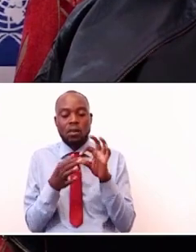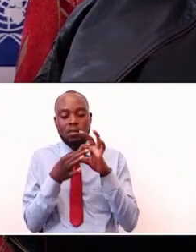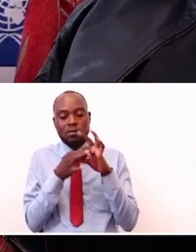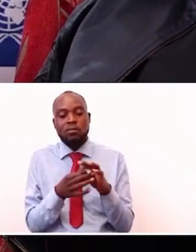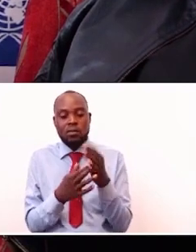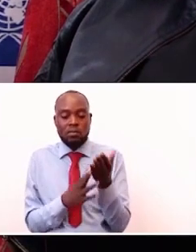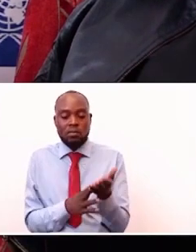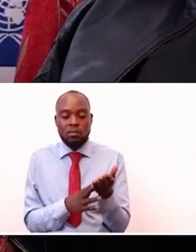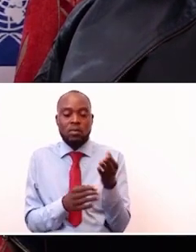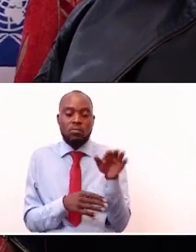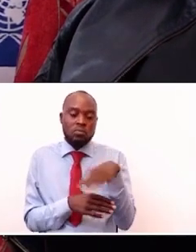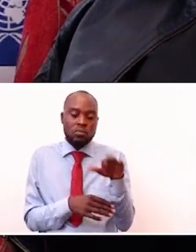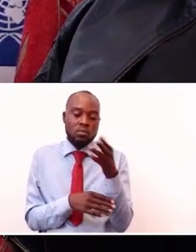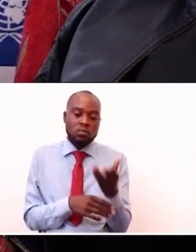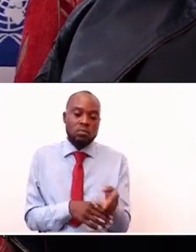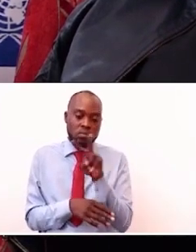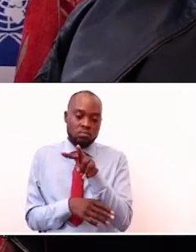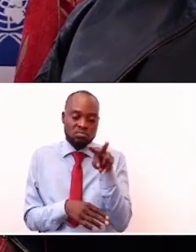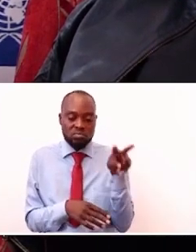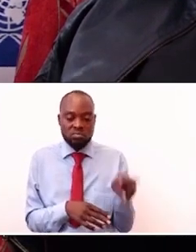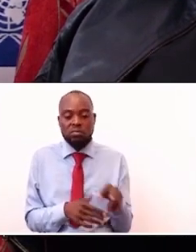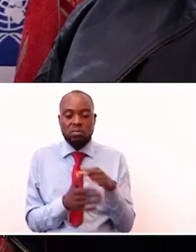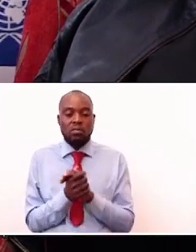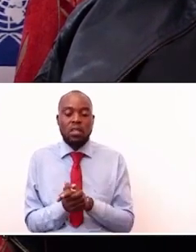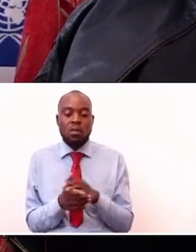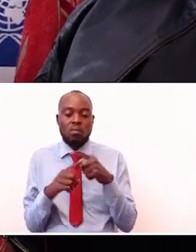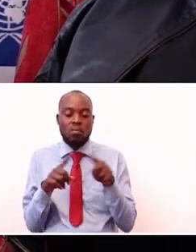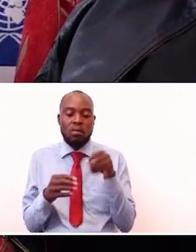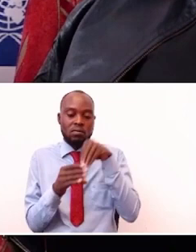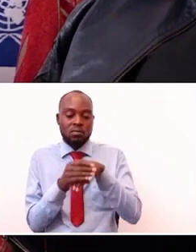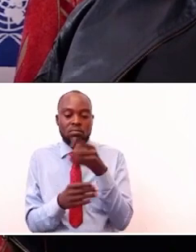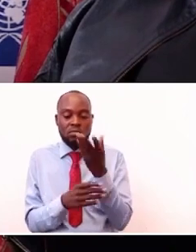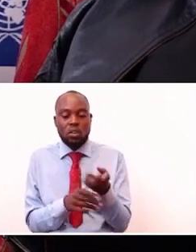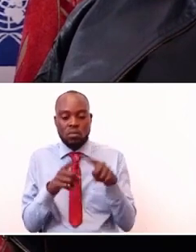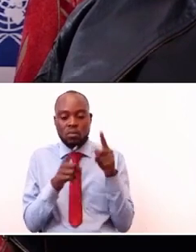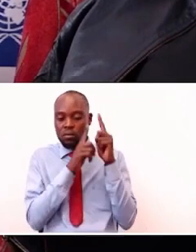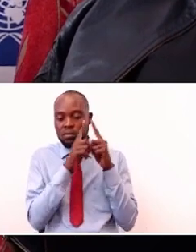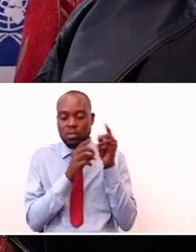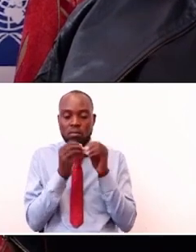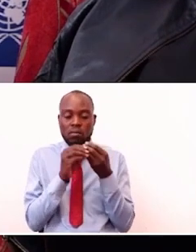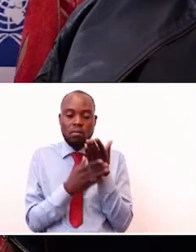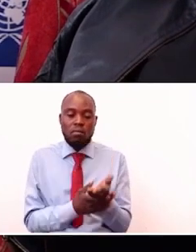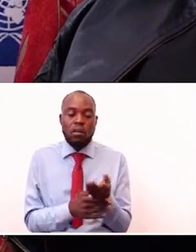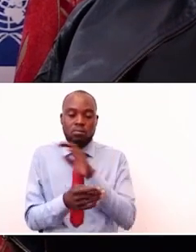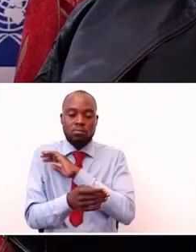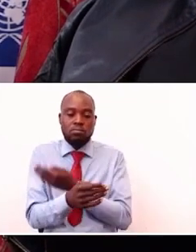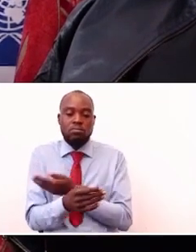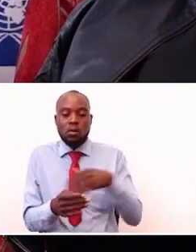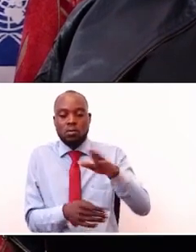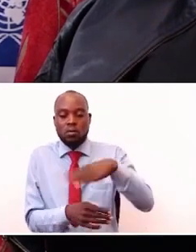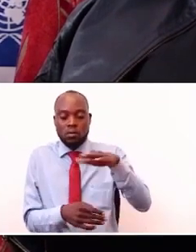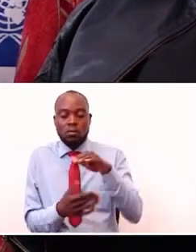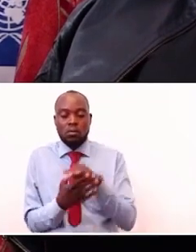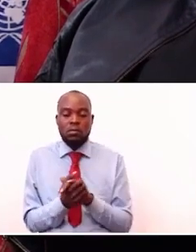all these issues, about monetary institutions, about investment institutions that the economy needs to establish, how are those vis-a-vis